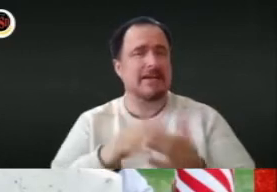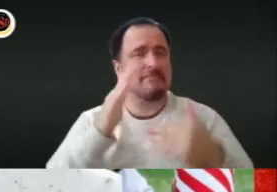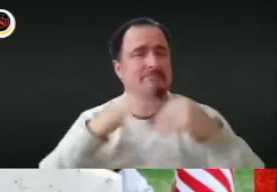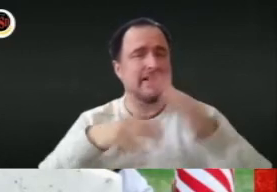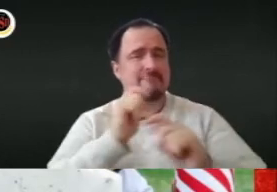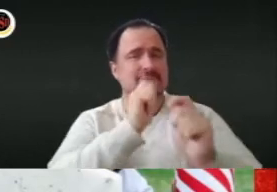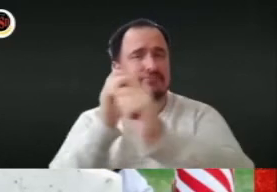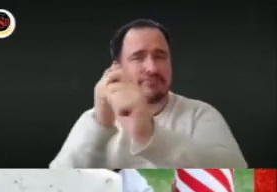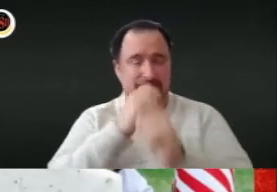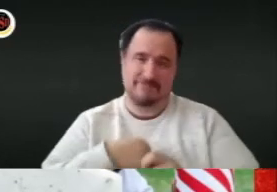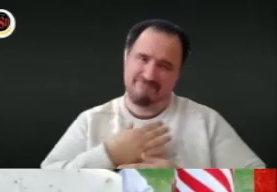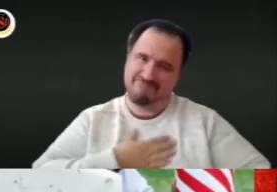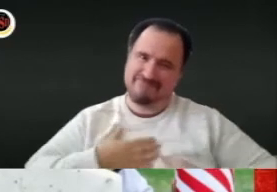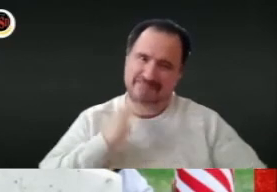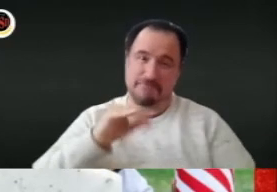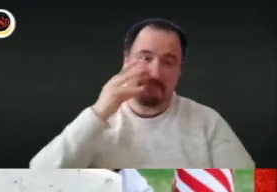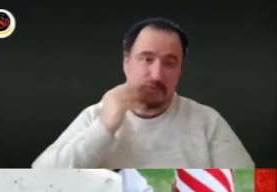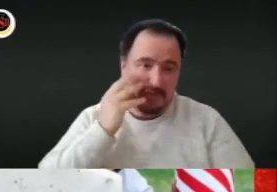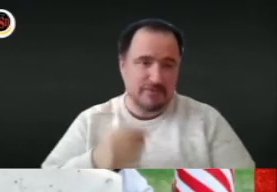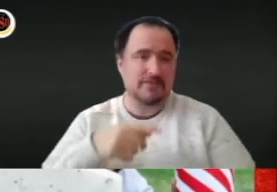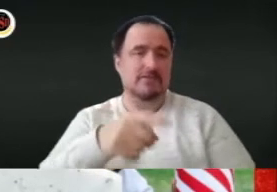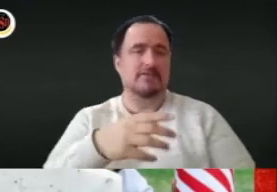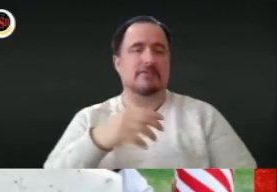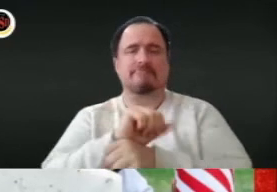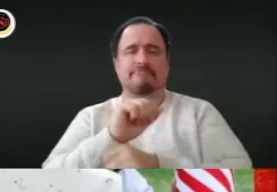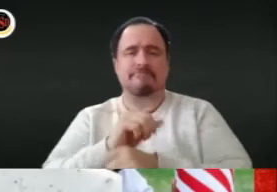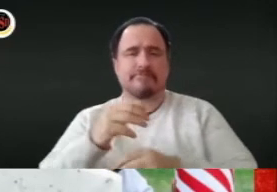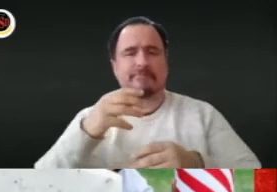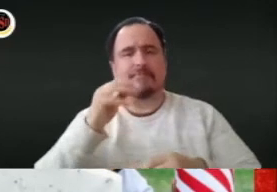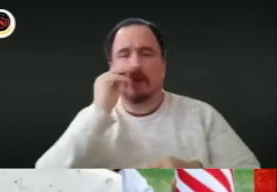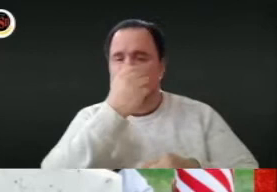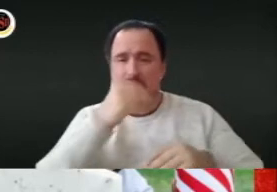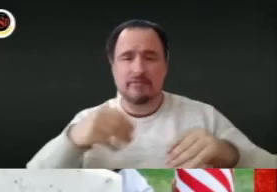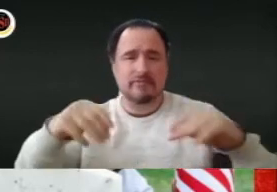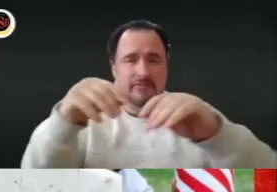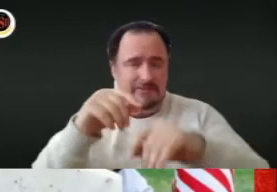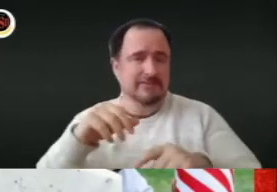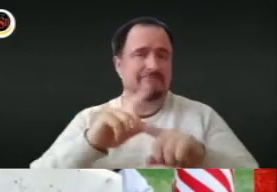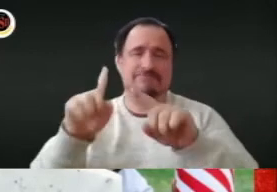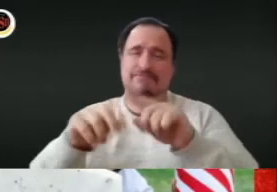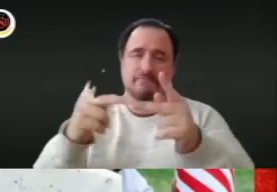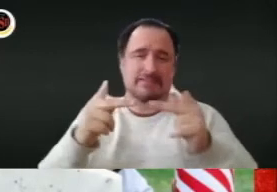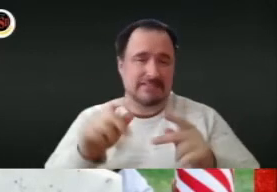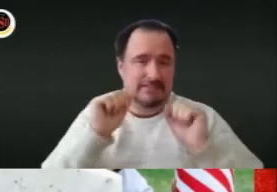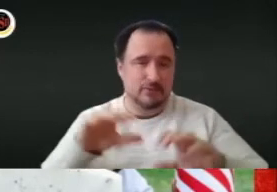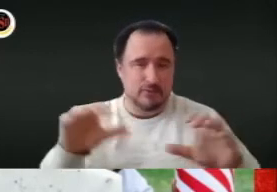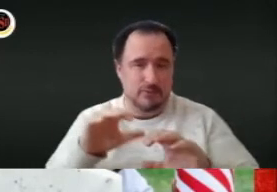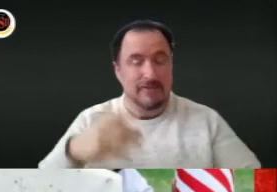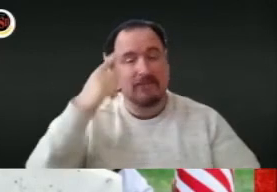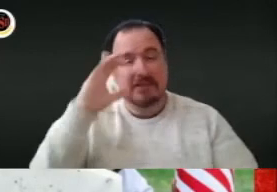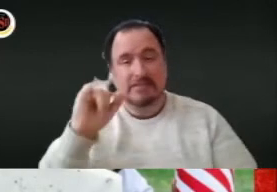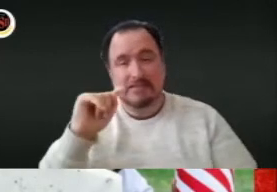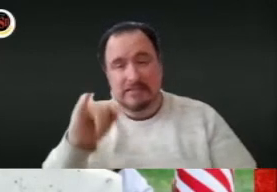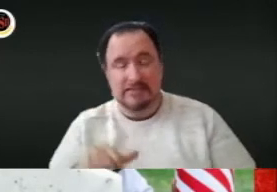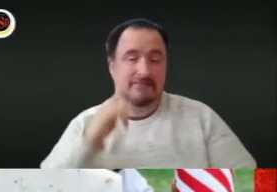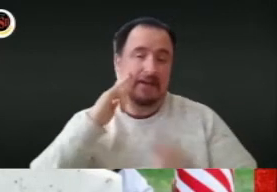unfilled out. Here are a few more pictures of ideas. You can plant flowers. There are many different places to